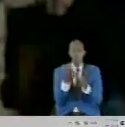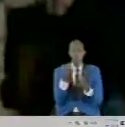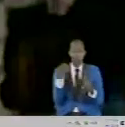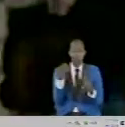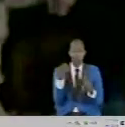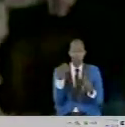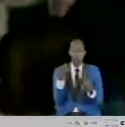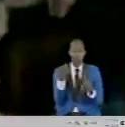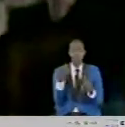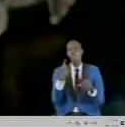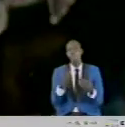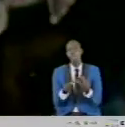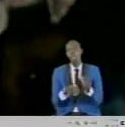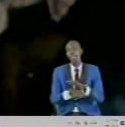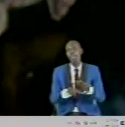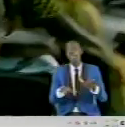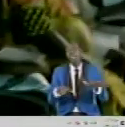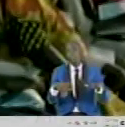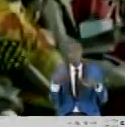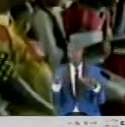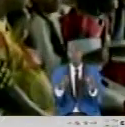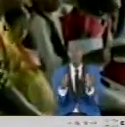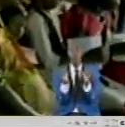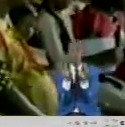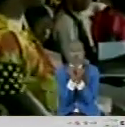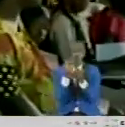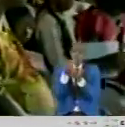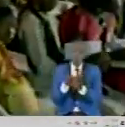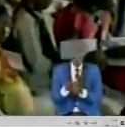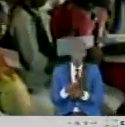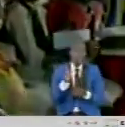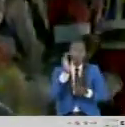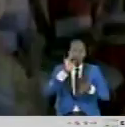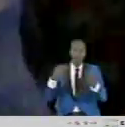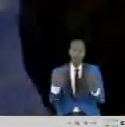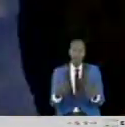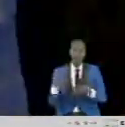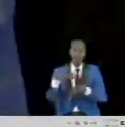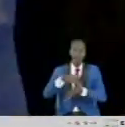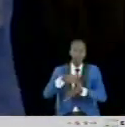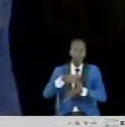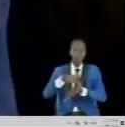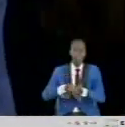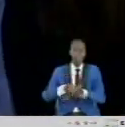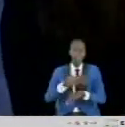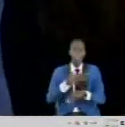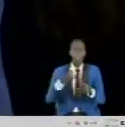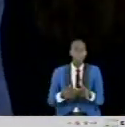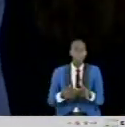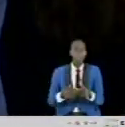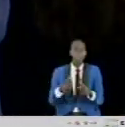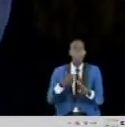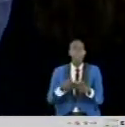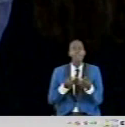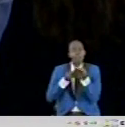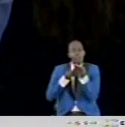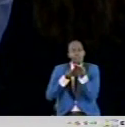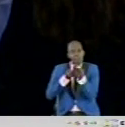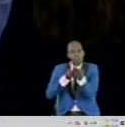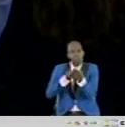oppression will go tonight and then he now fed them what